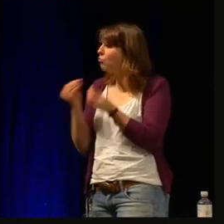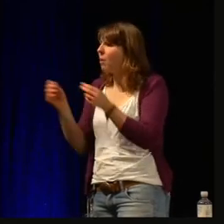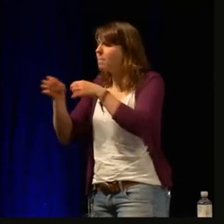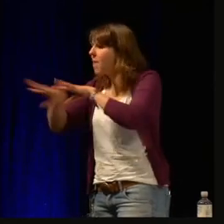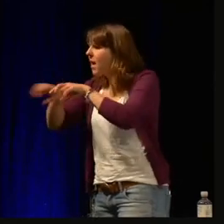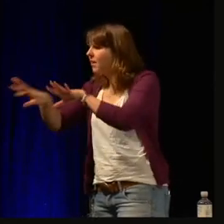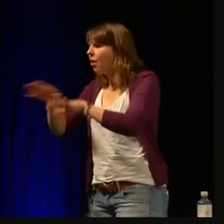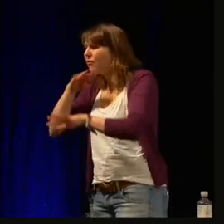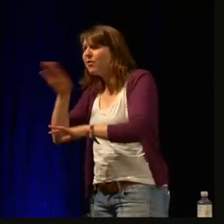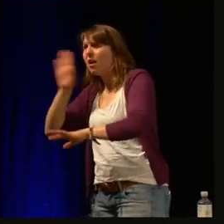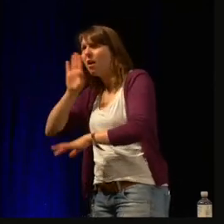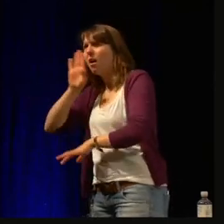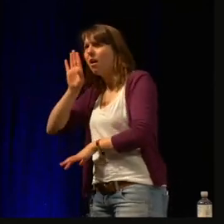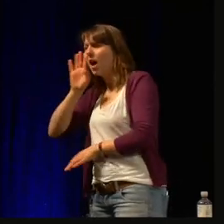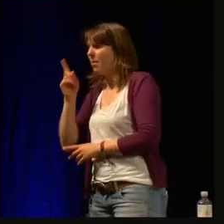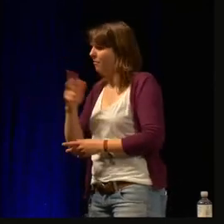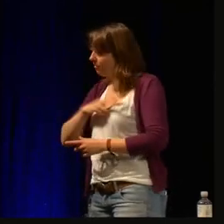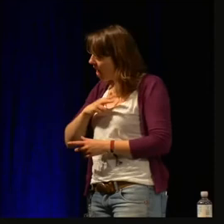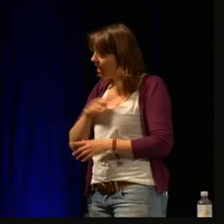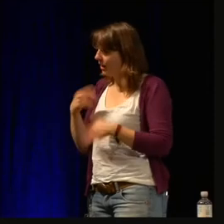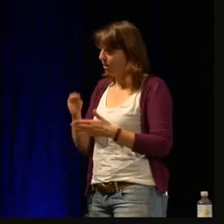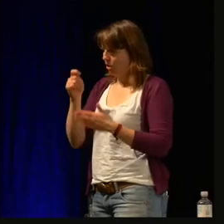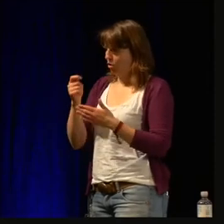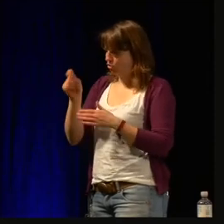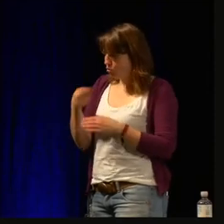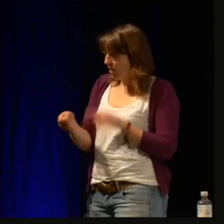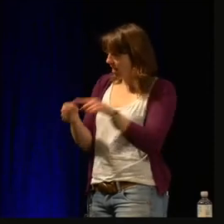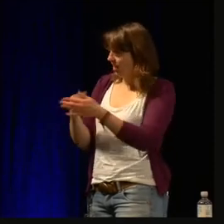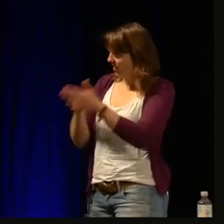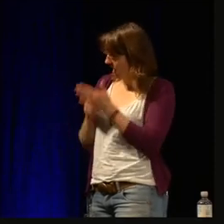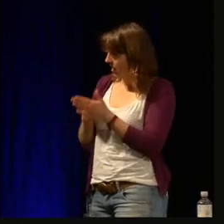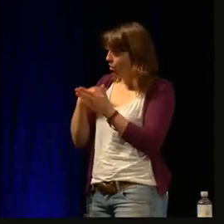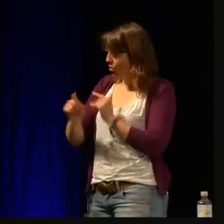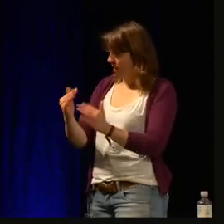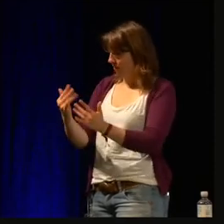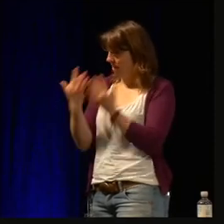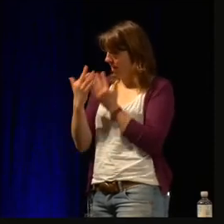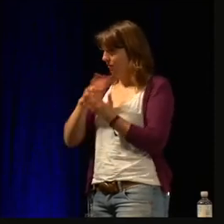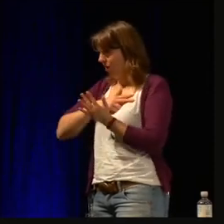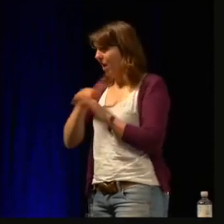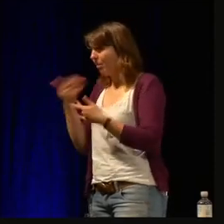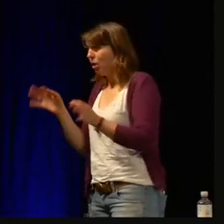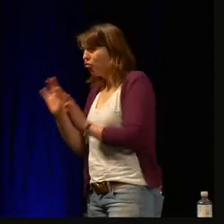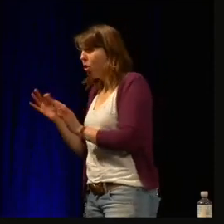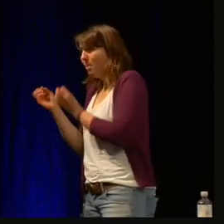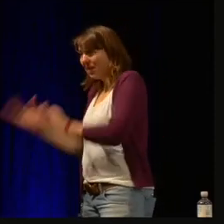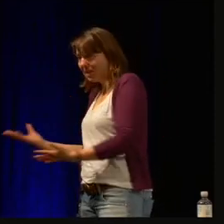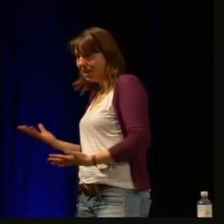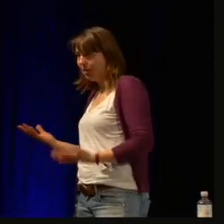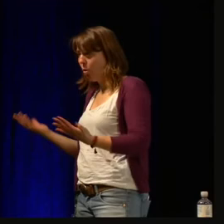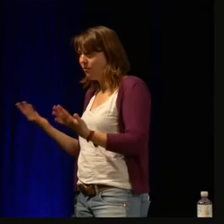that you can also measure? I've heard a lot about it in the media, but I've never come across any scientific study that has